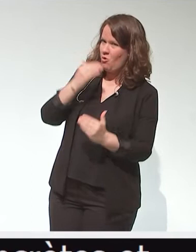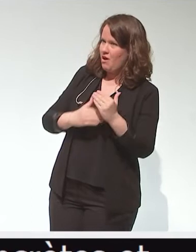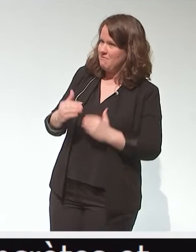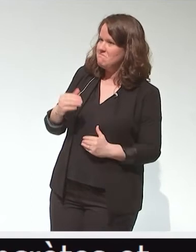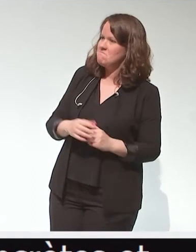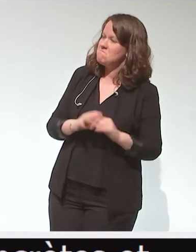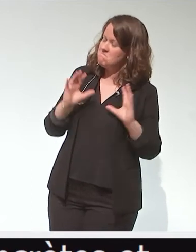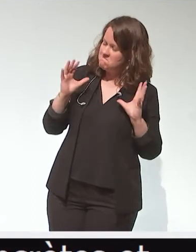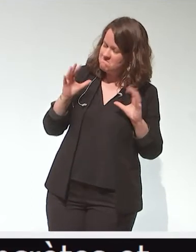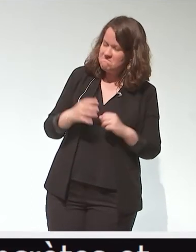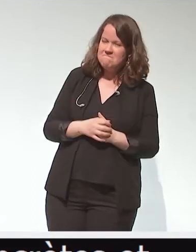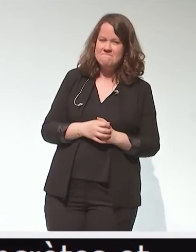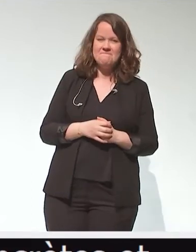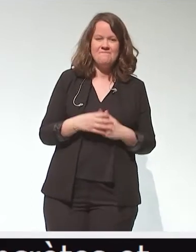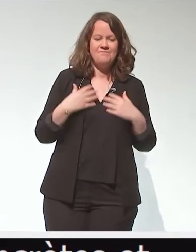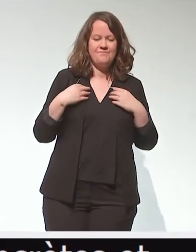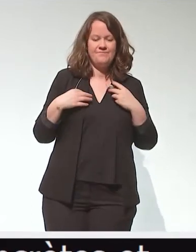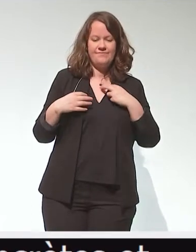indeed.